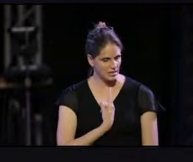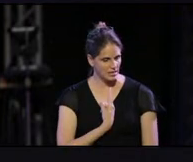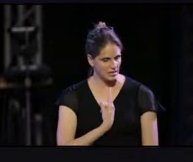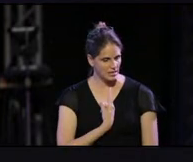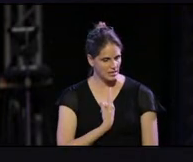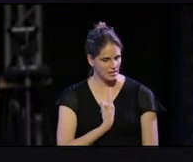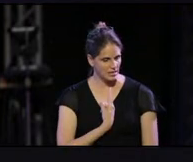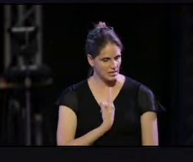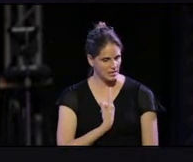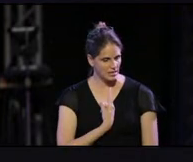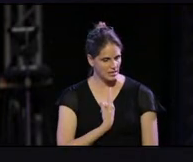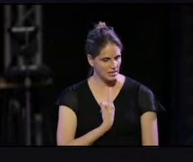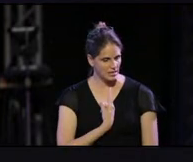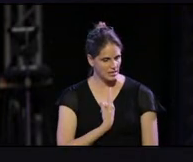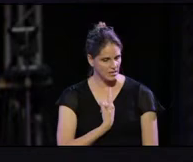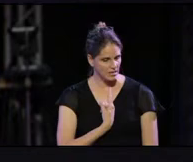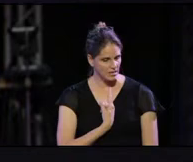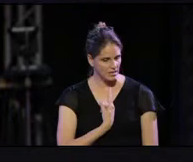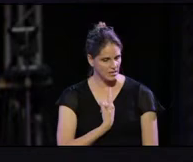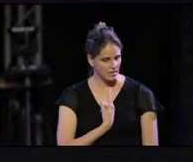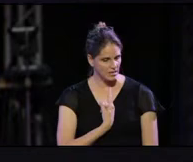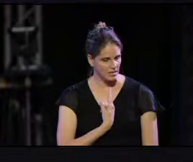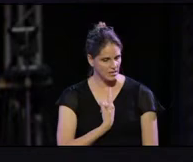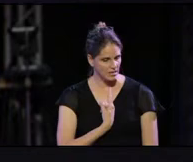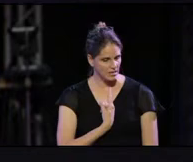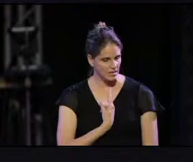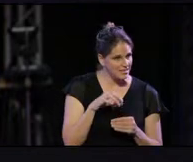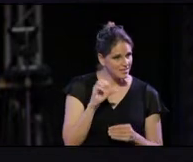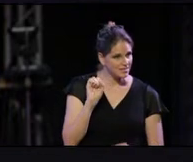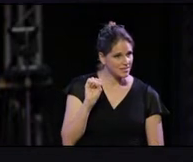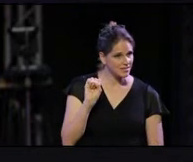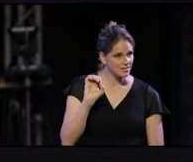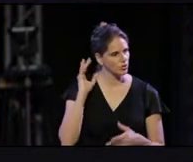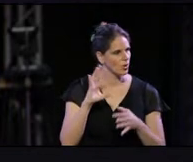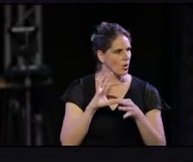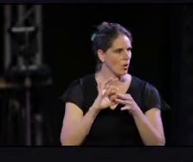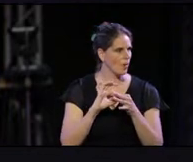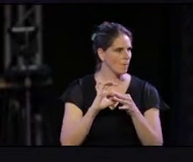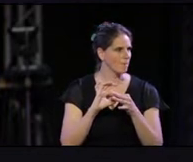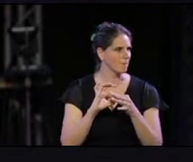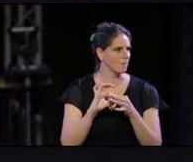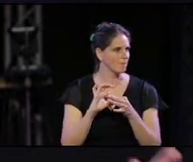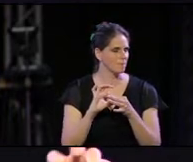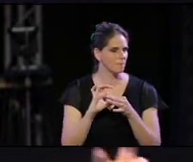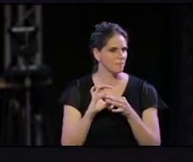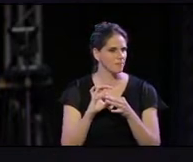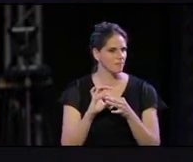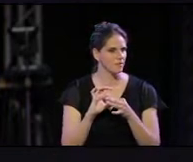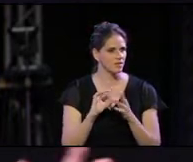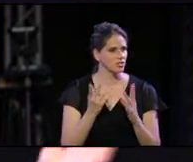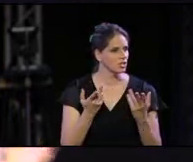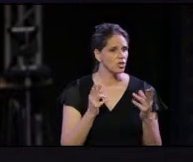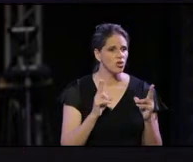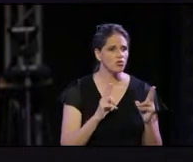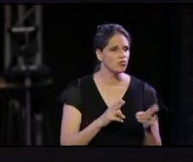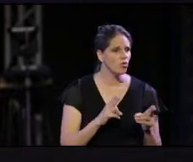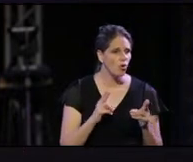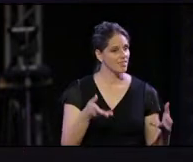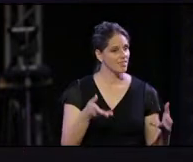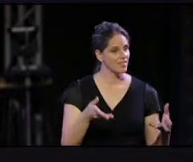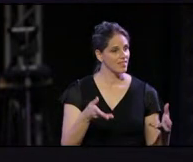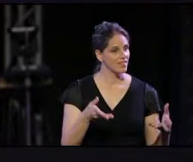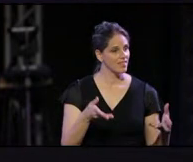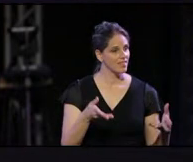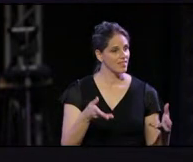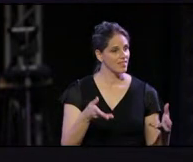That's why we have a packet of seeds on your chair. Those of you who didn't have to sit on a chair that was carried in. They're just ordinary African daisy seeds.